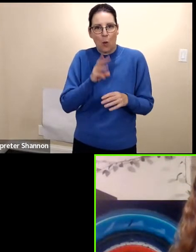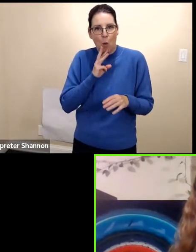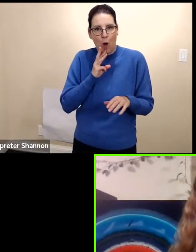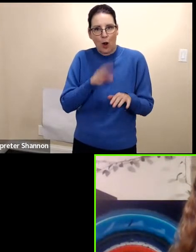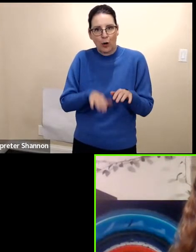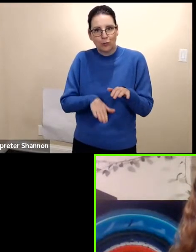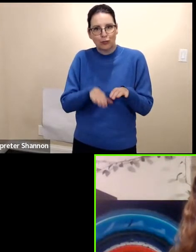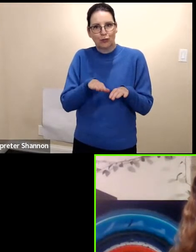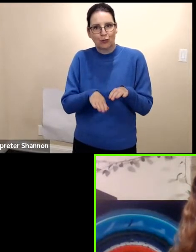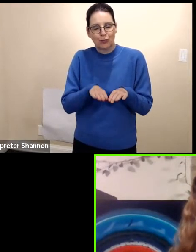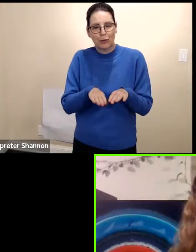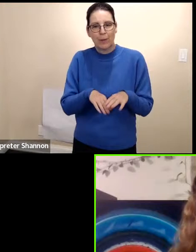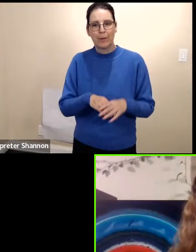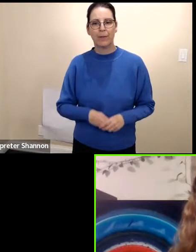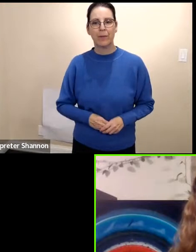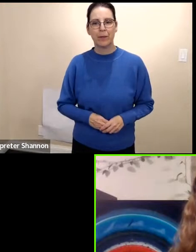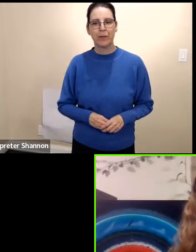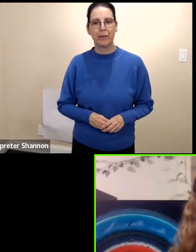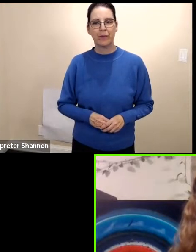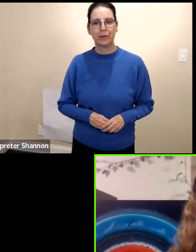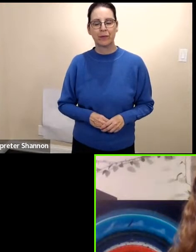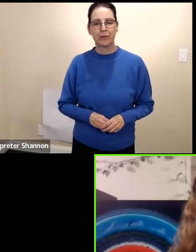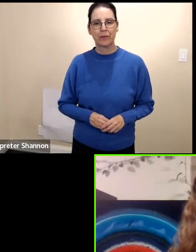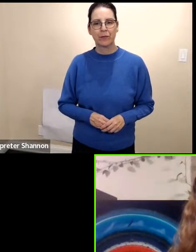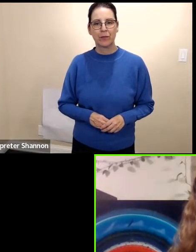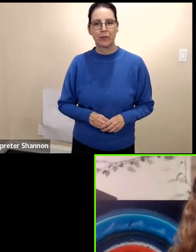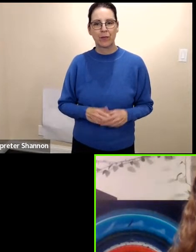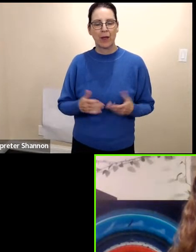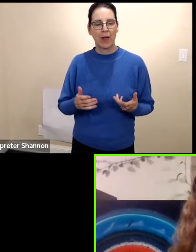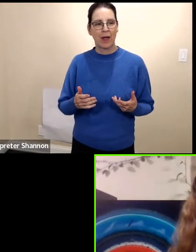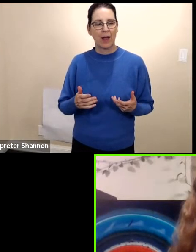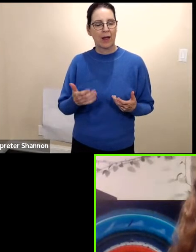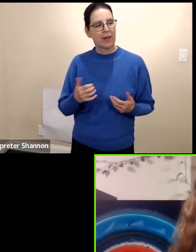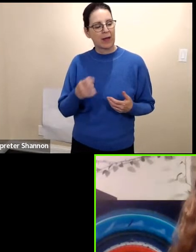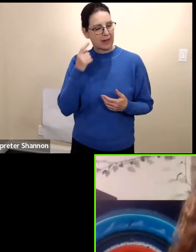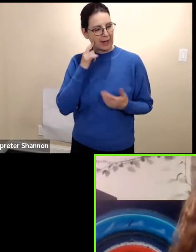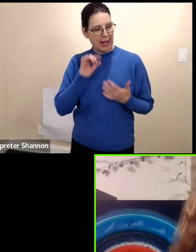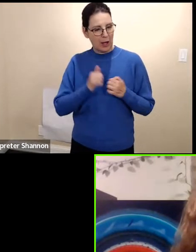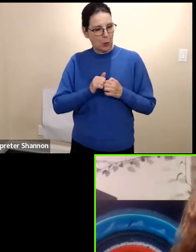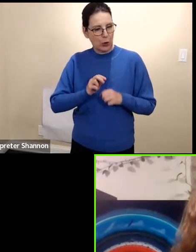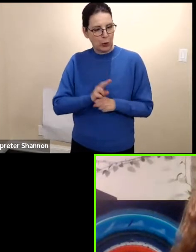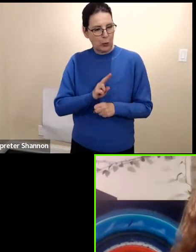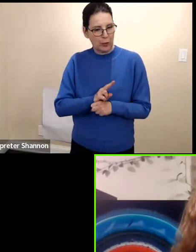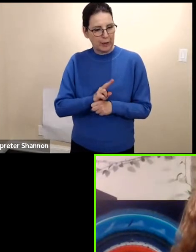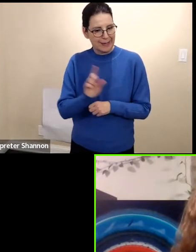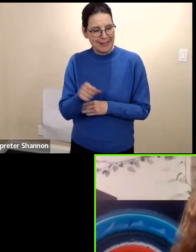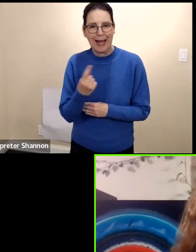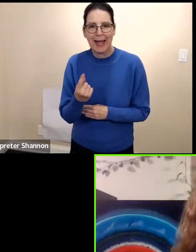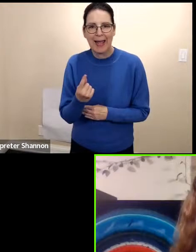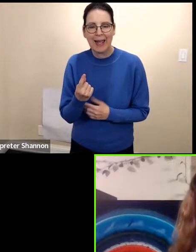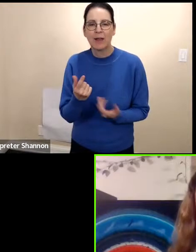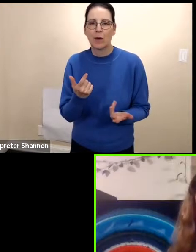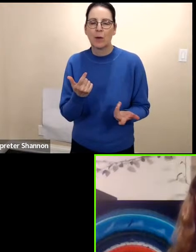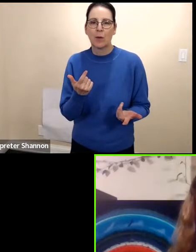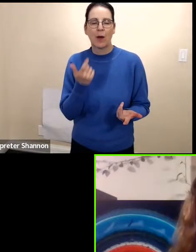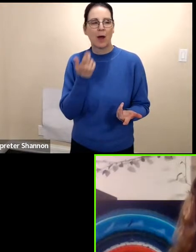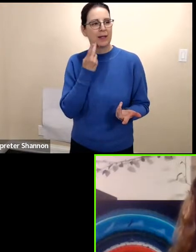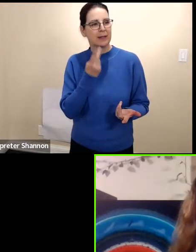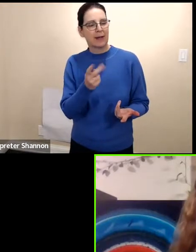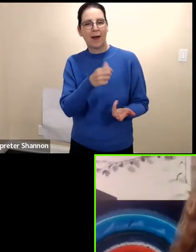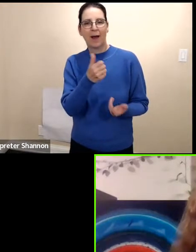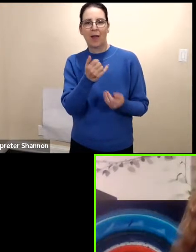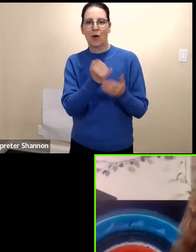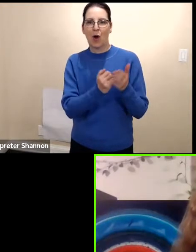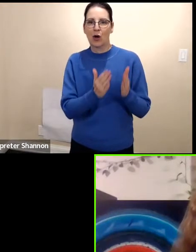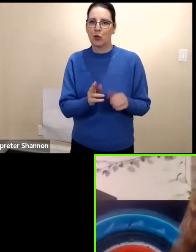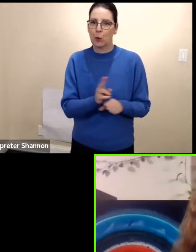um and just thinking about how we're using it now I I really appreciate that artists are using it because it gives it a different life